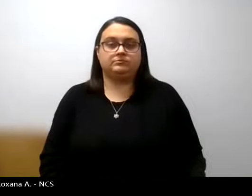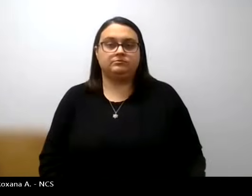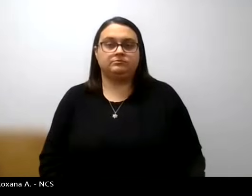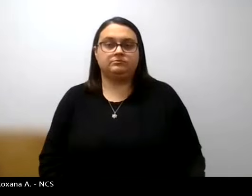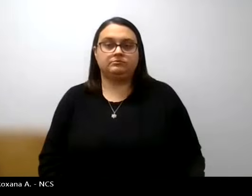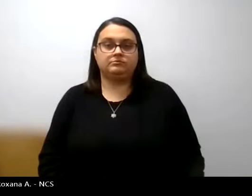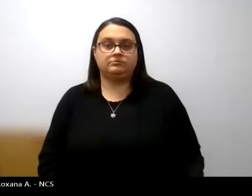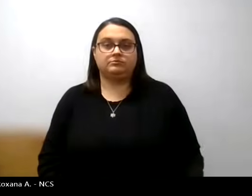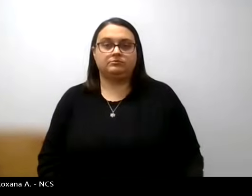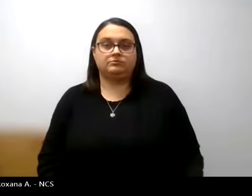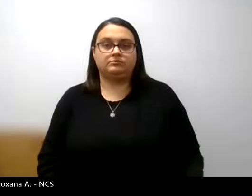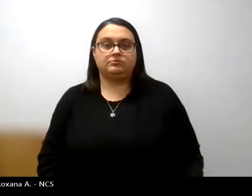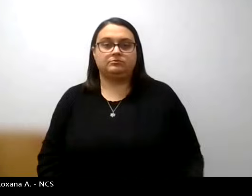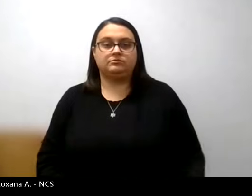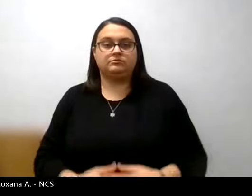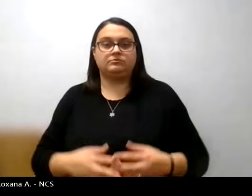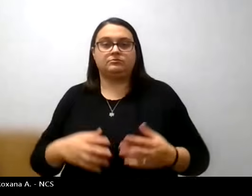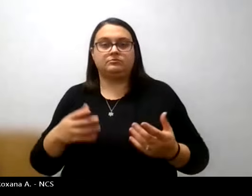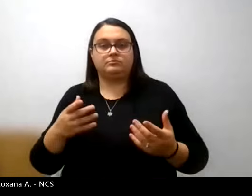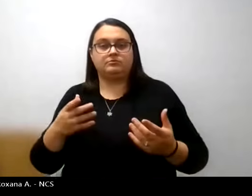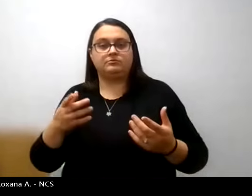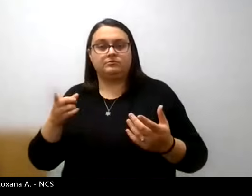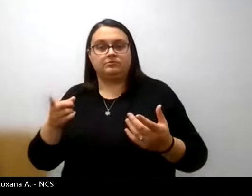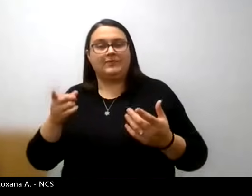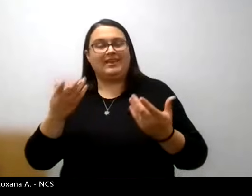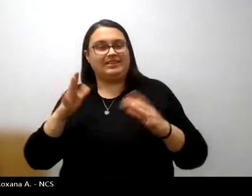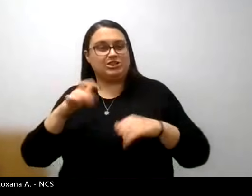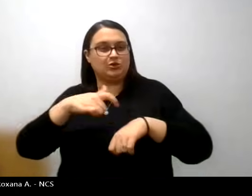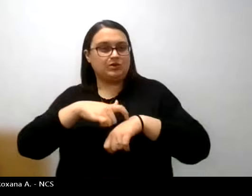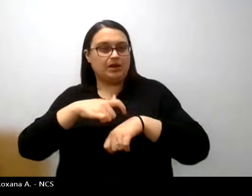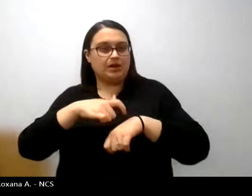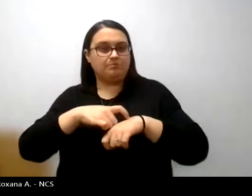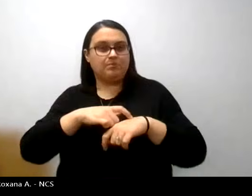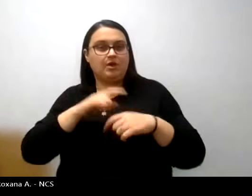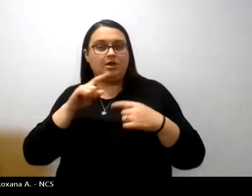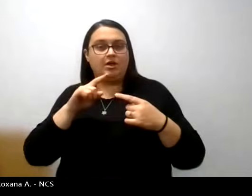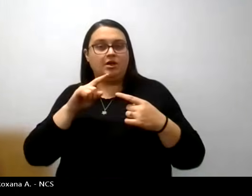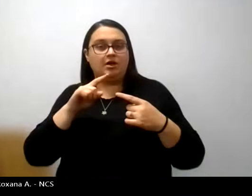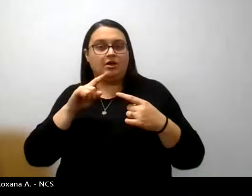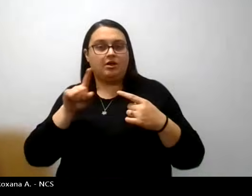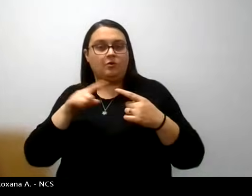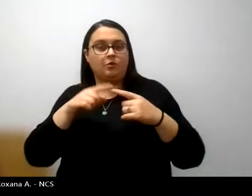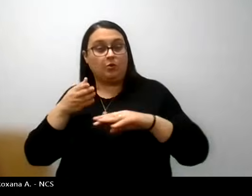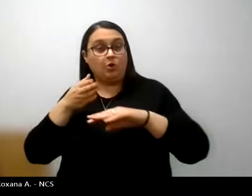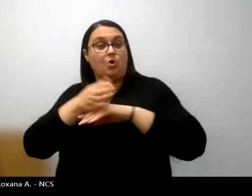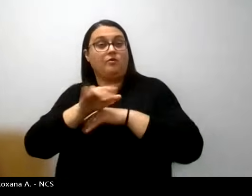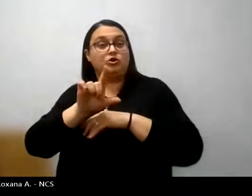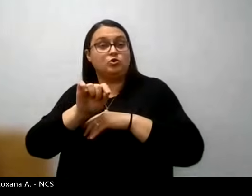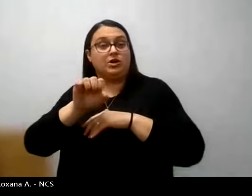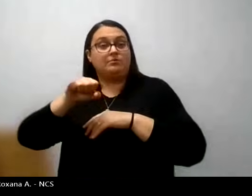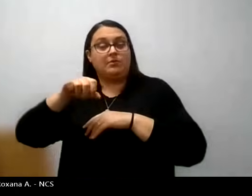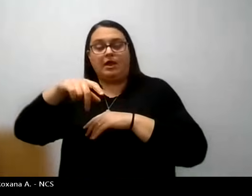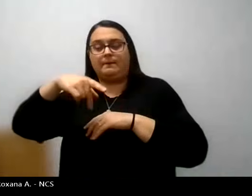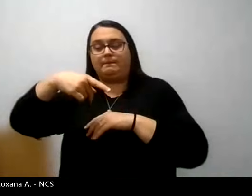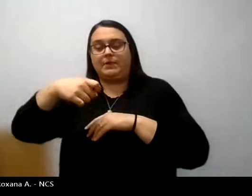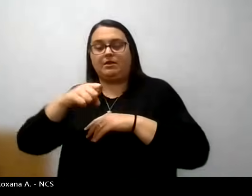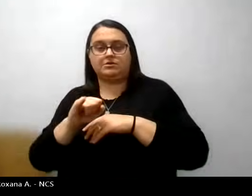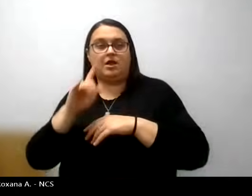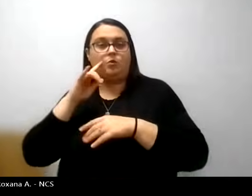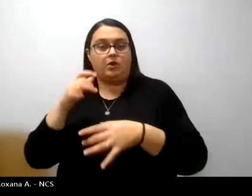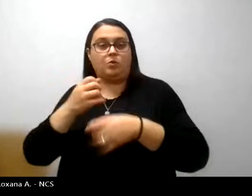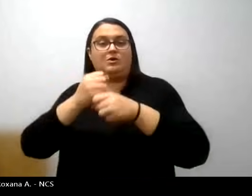And Mary, you did speak to the general time frame. So as soon as we get to above 20 psi, we'll take a sample,